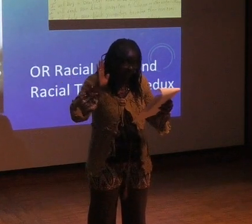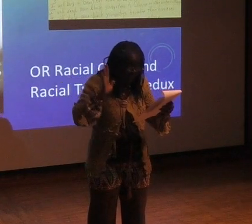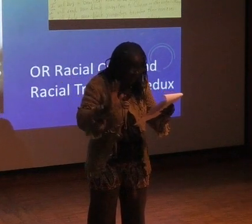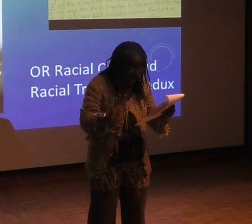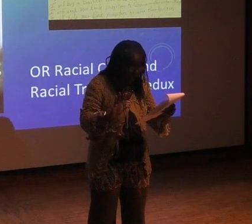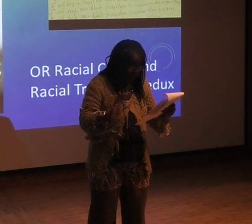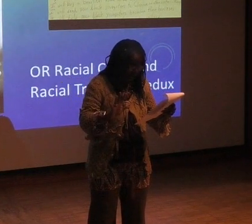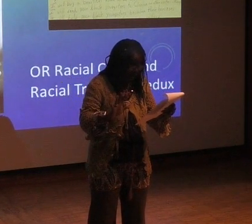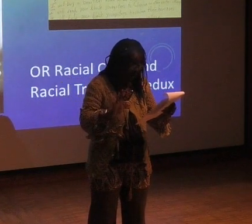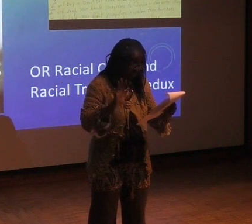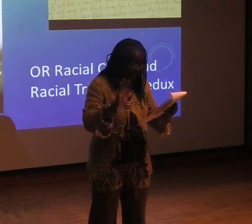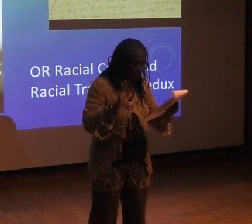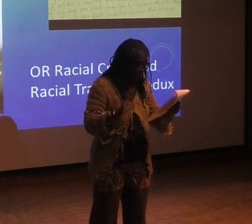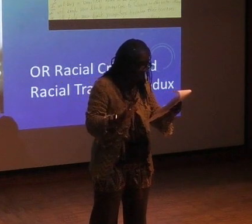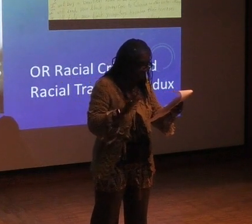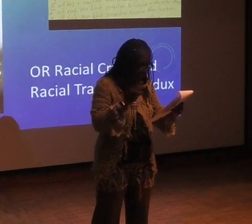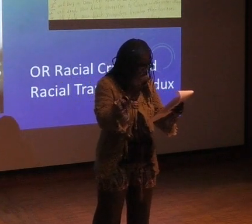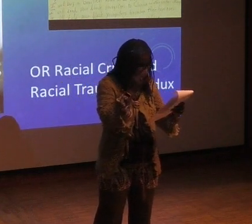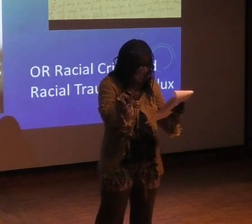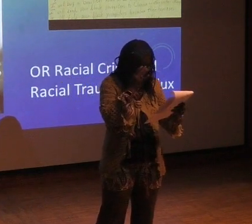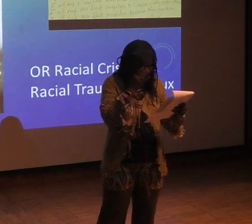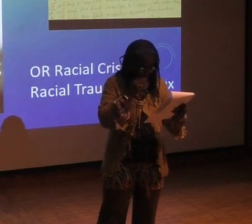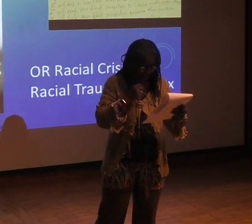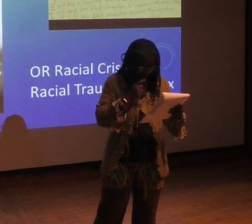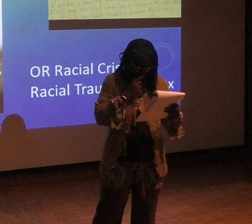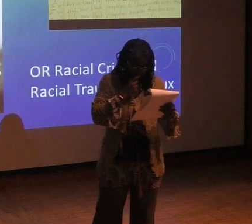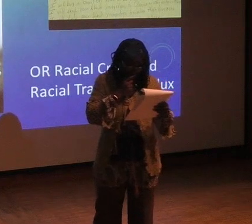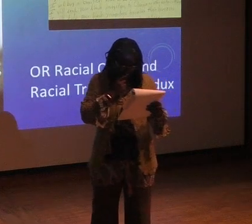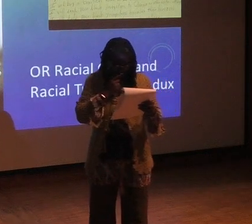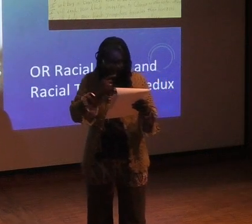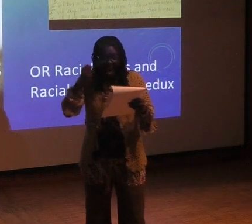I have been locked by the lawless,